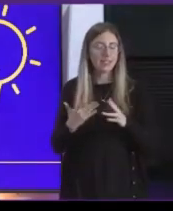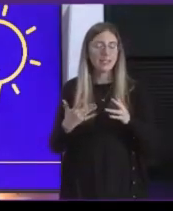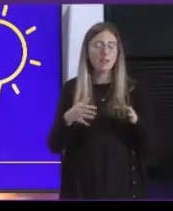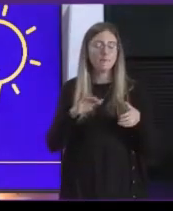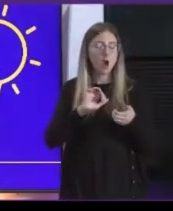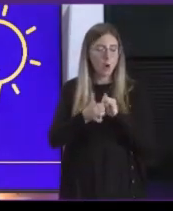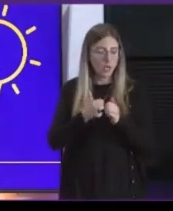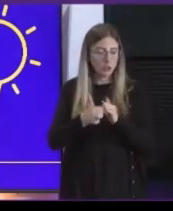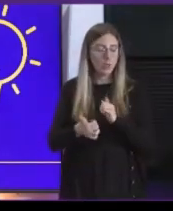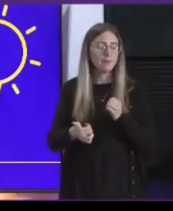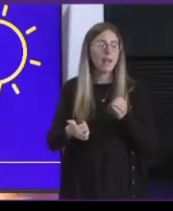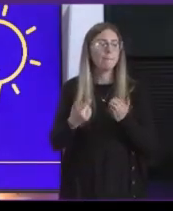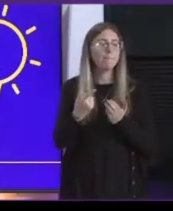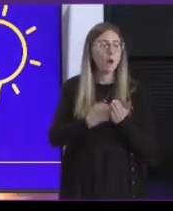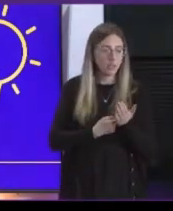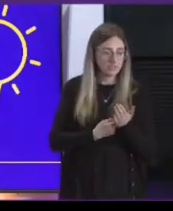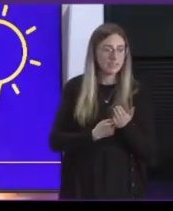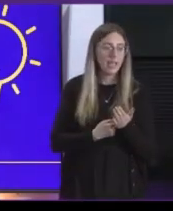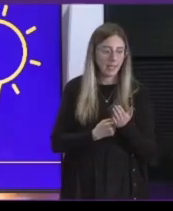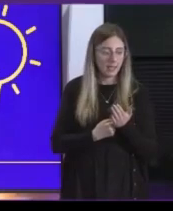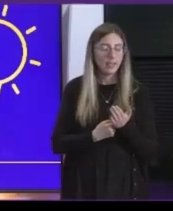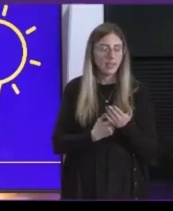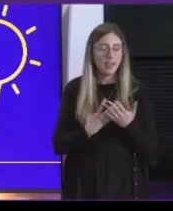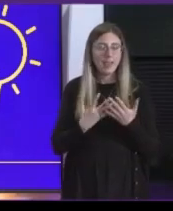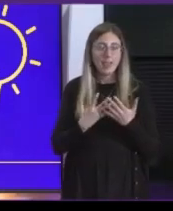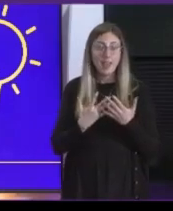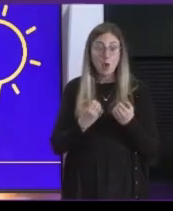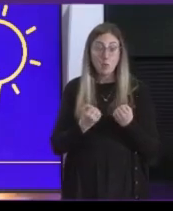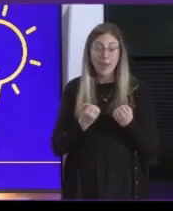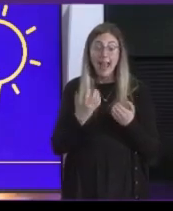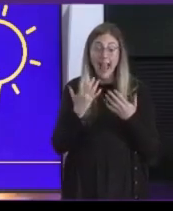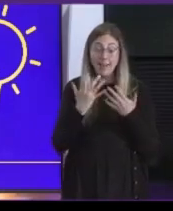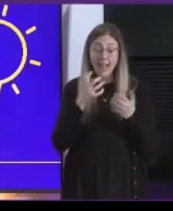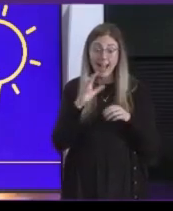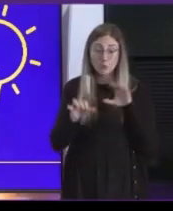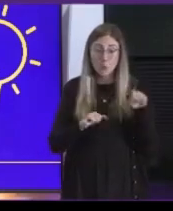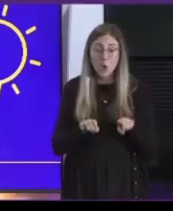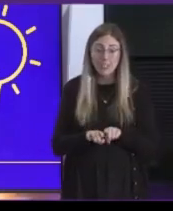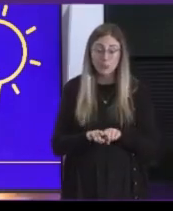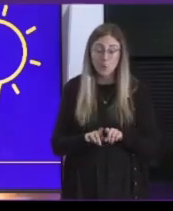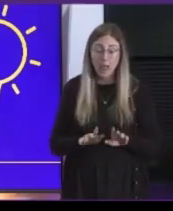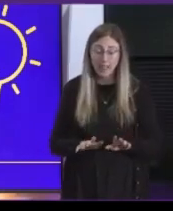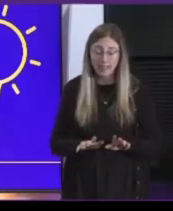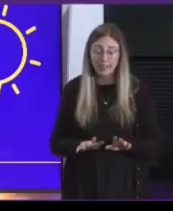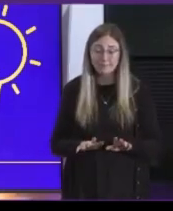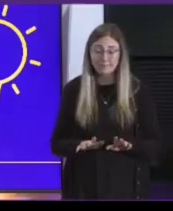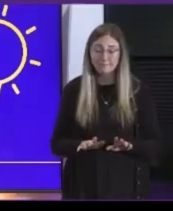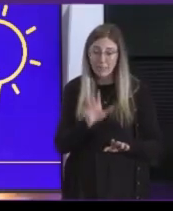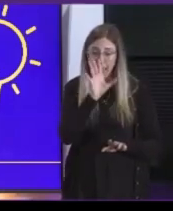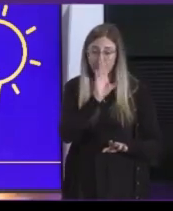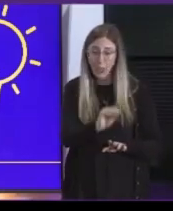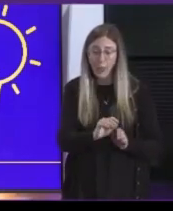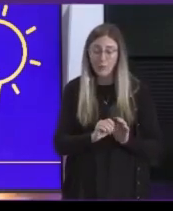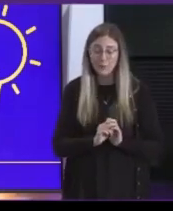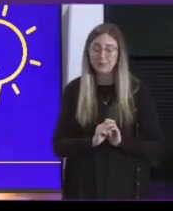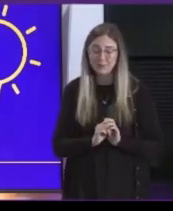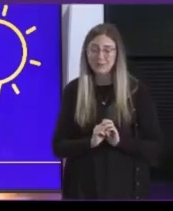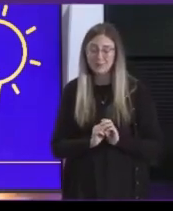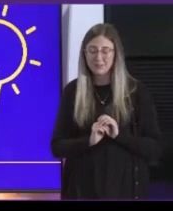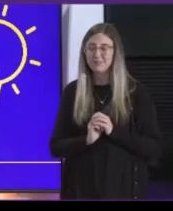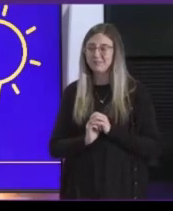policy. And we have cats to herd, too, at Microsoft. I think